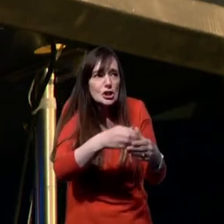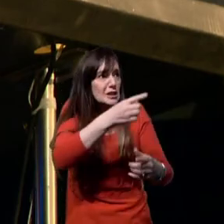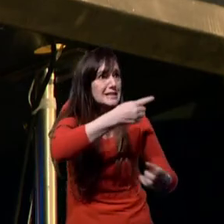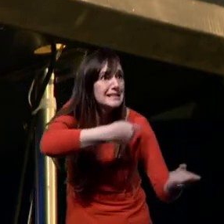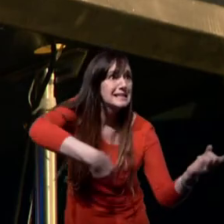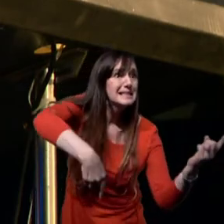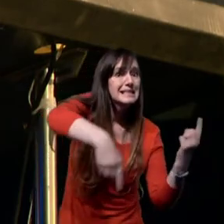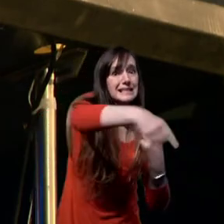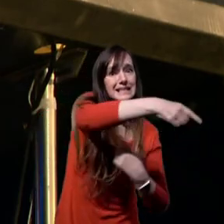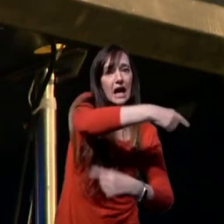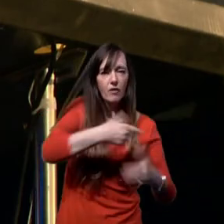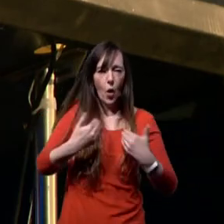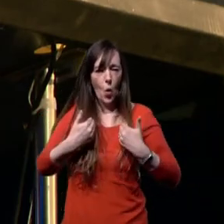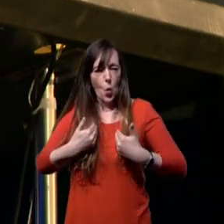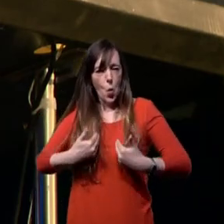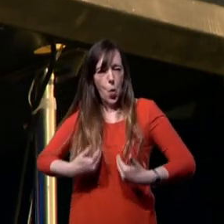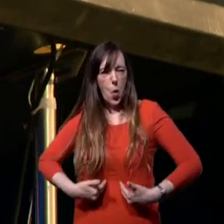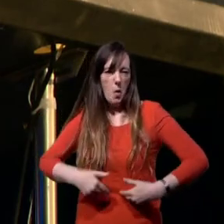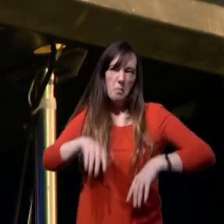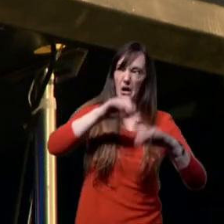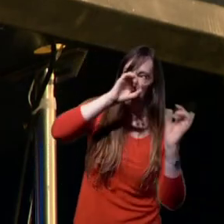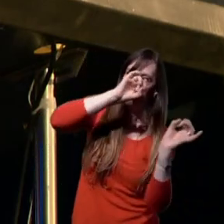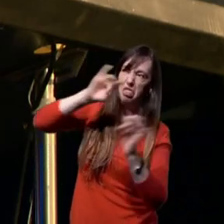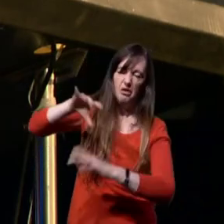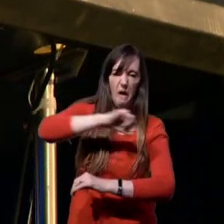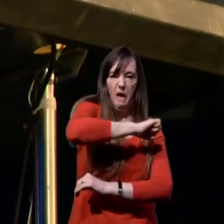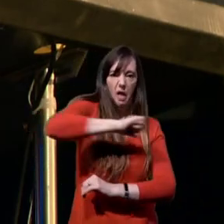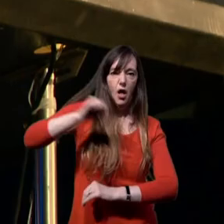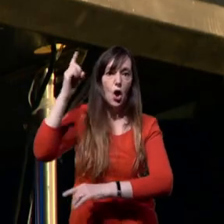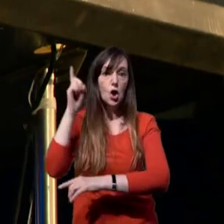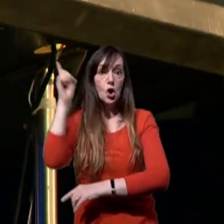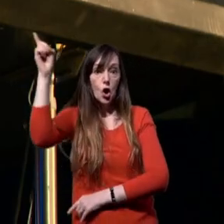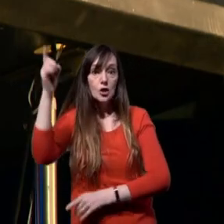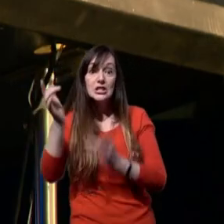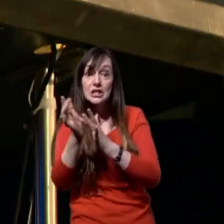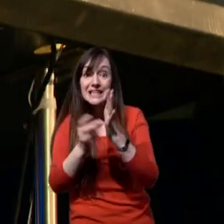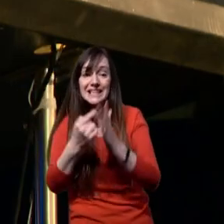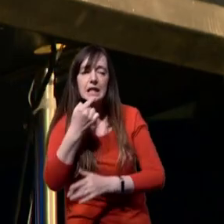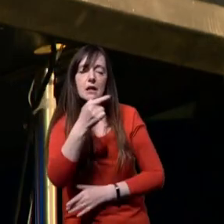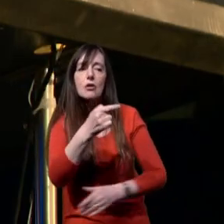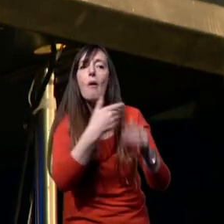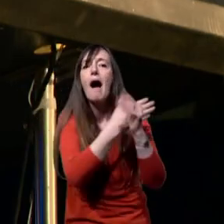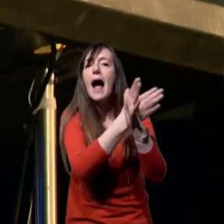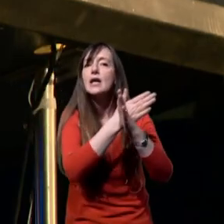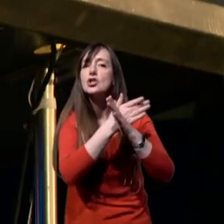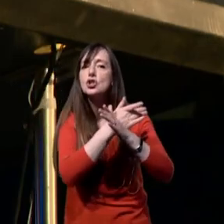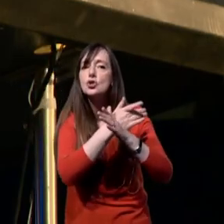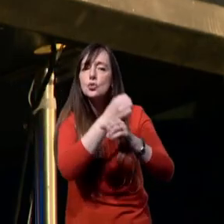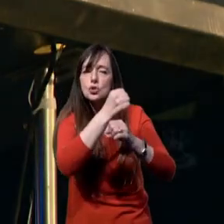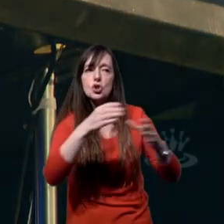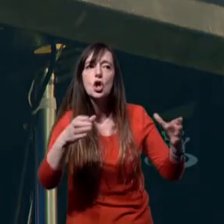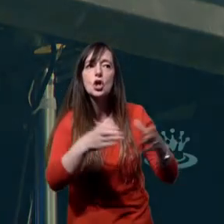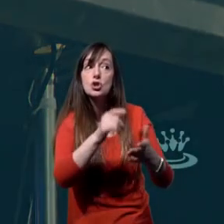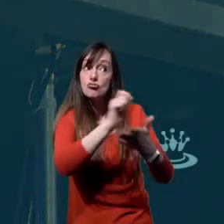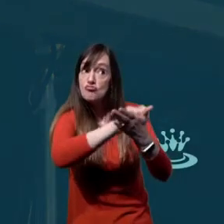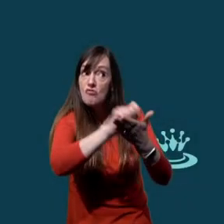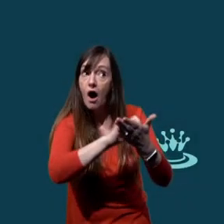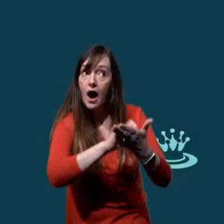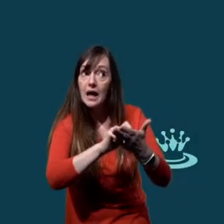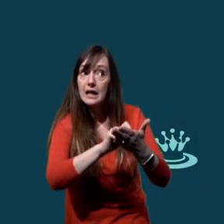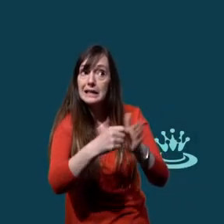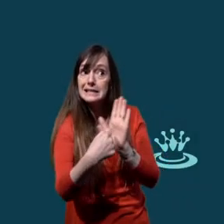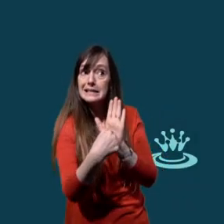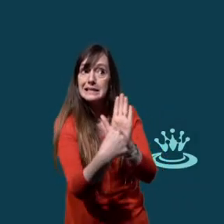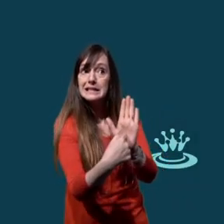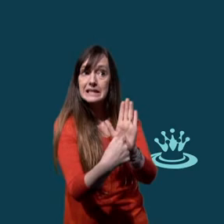godless prosperity, verse 8, to the angel of church in Smyrna write, these are the words of him